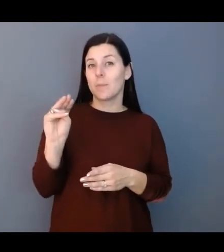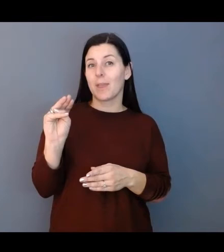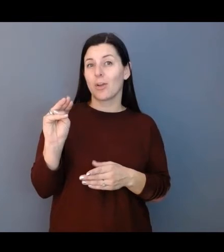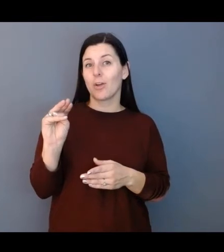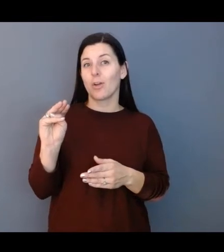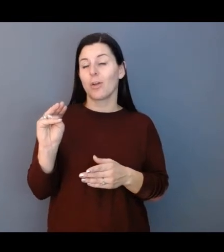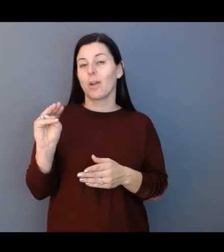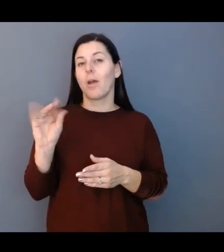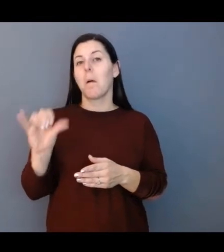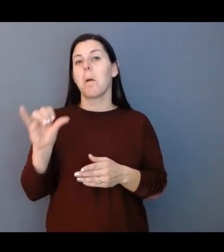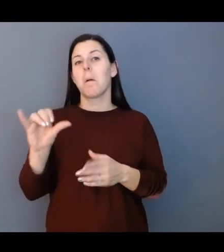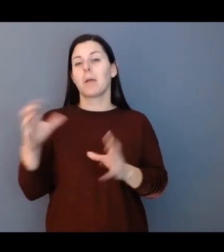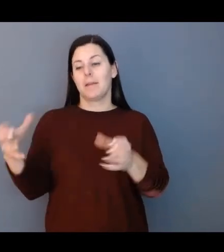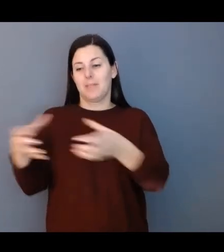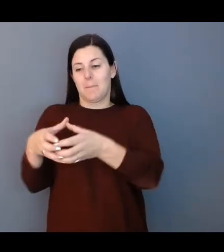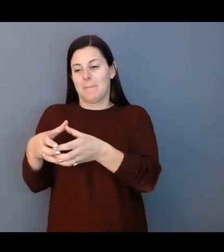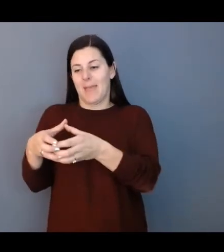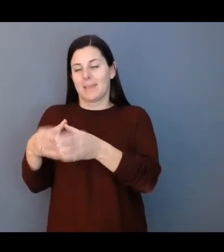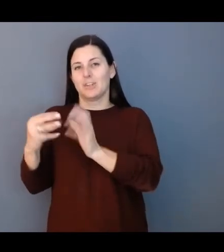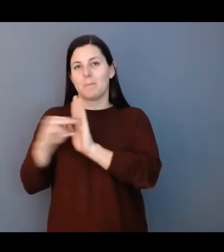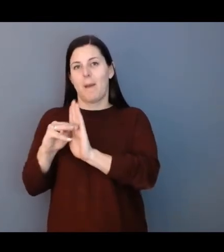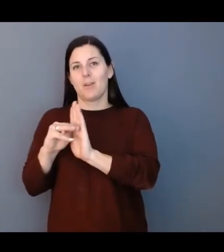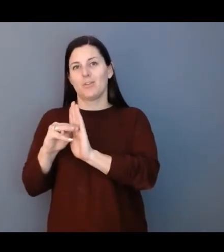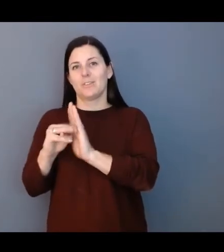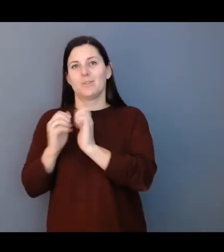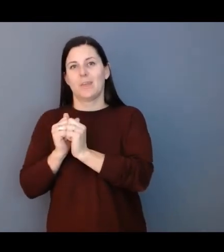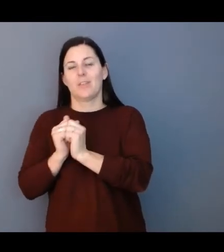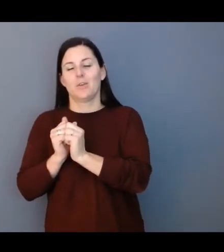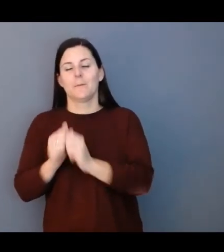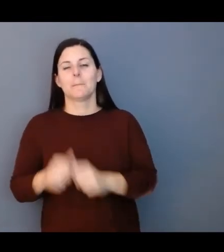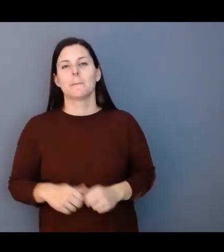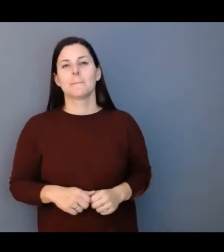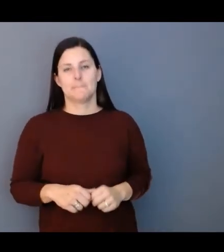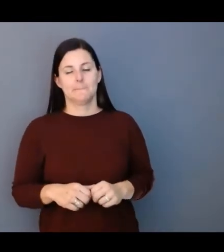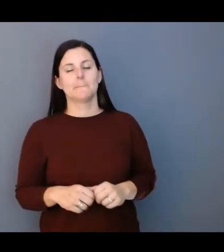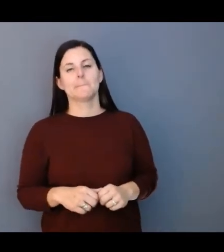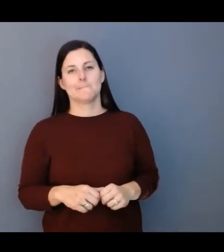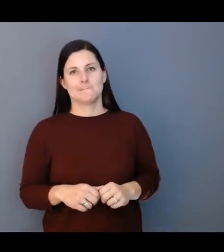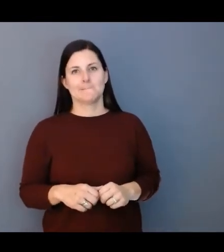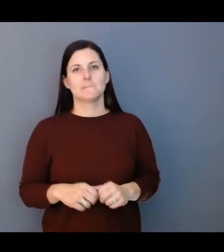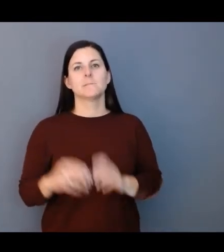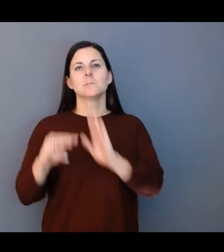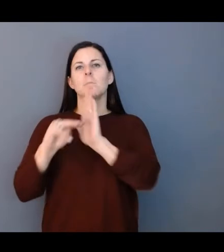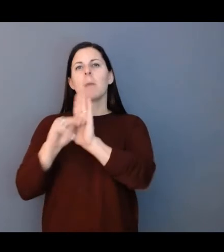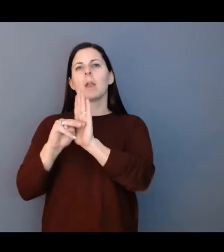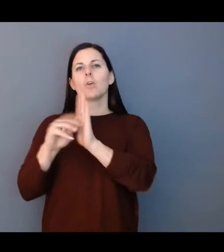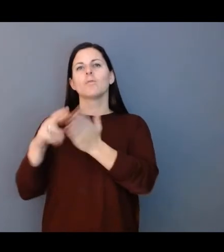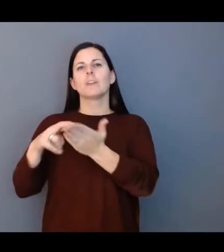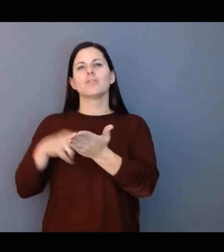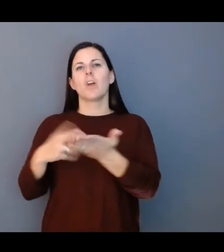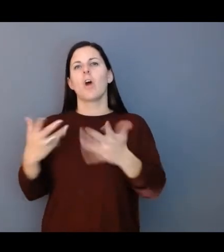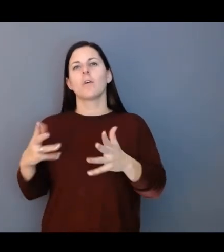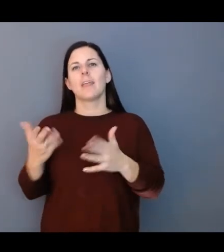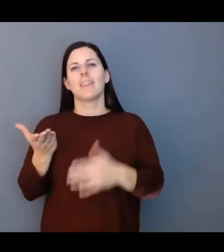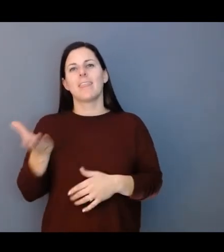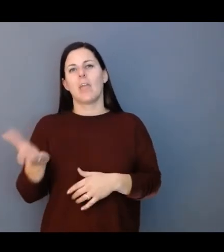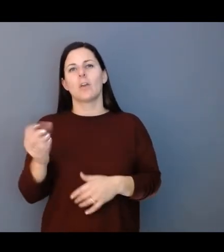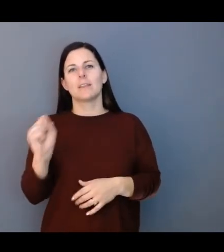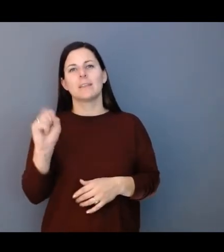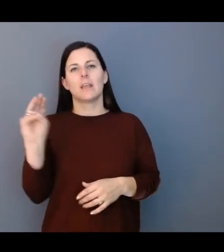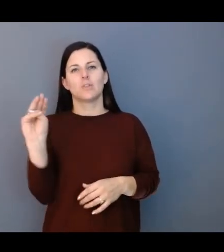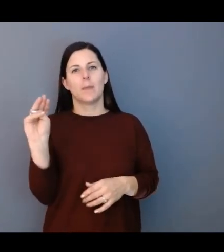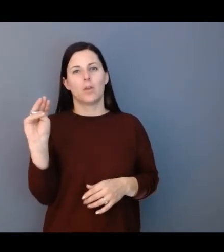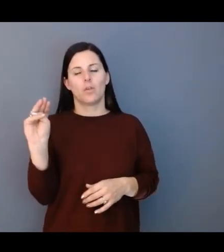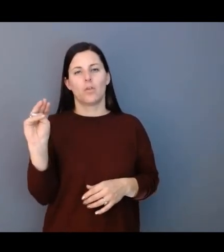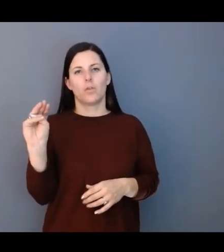lets you package models. You said, right? Yeah, that's right. So model registry is an existing service that is